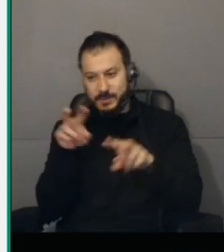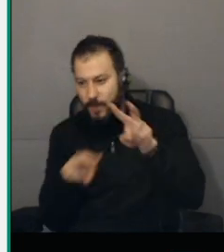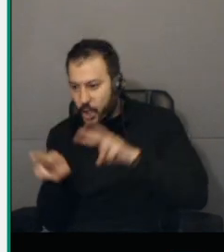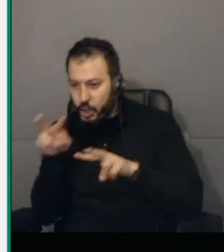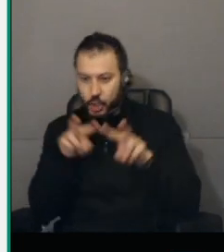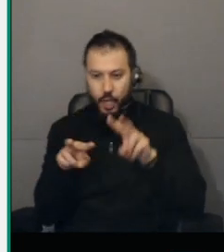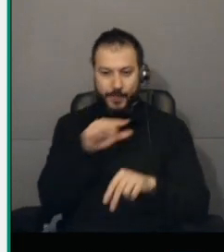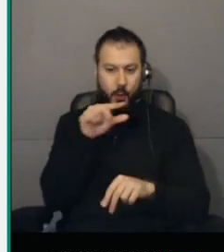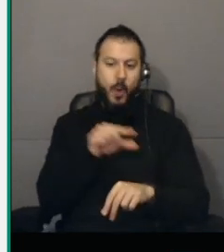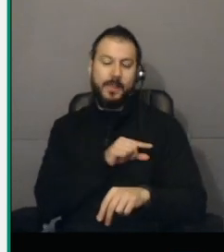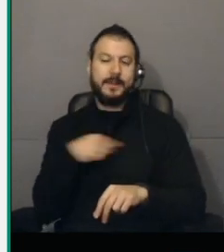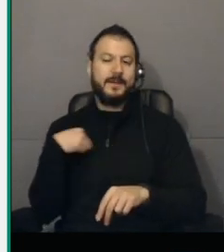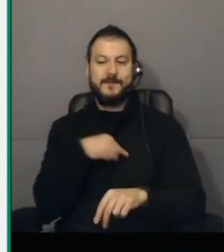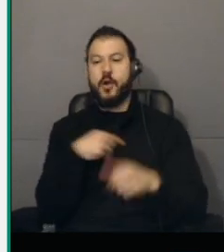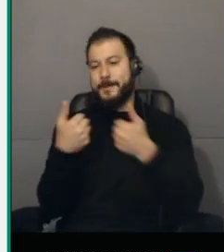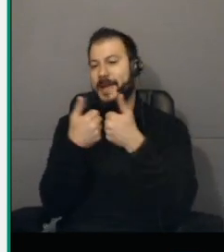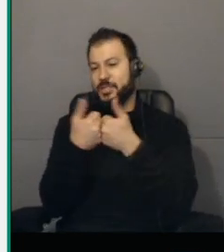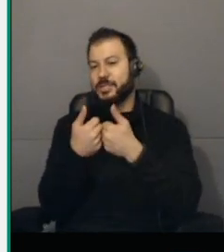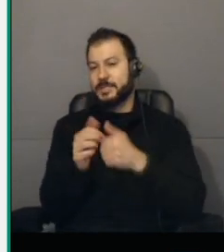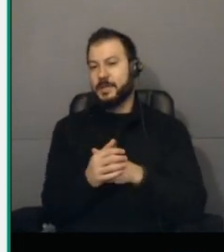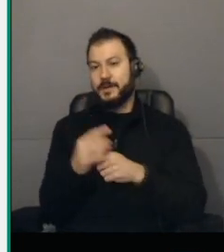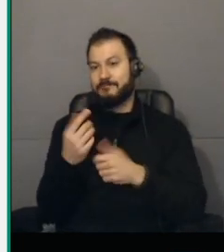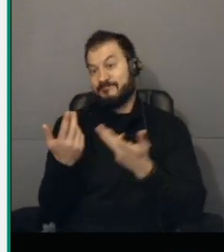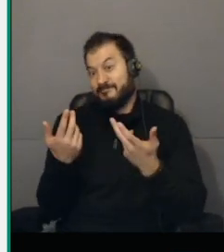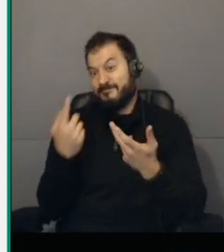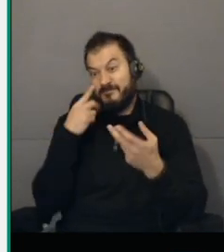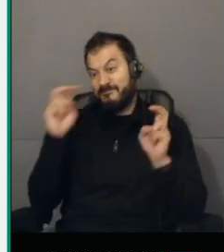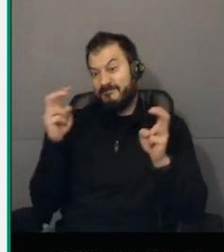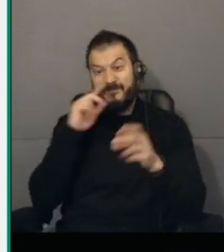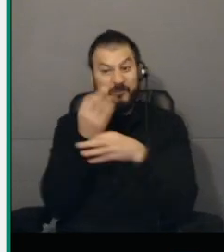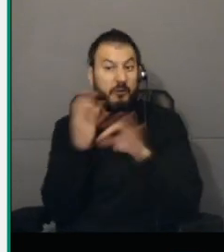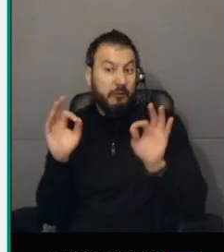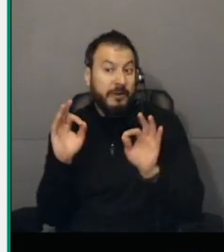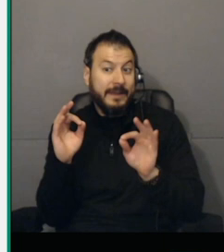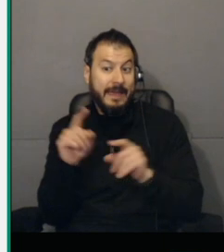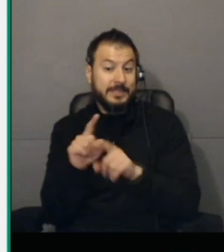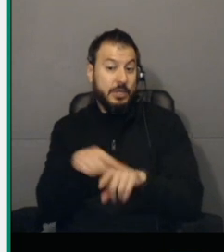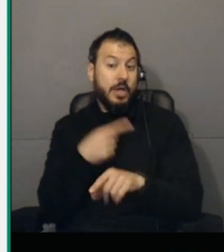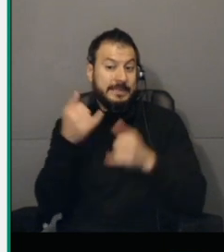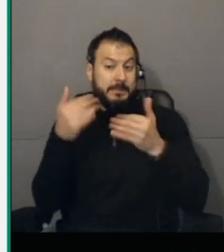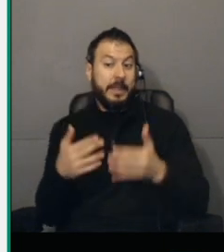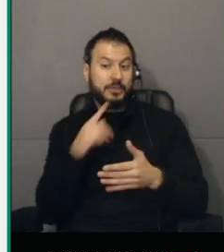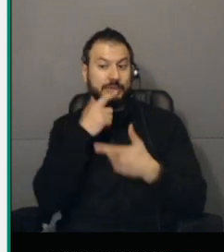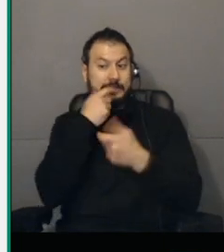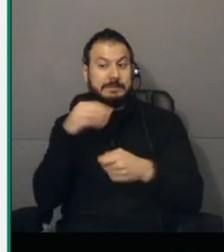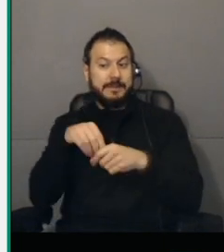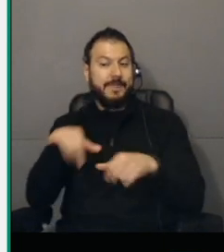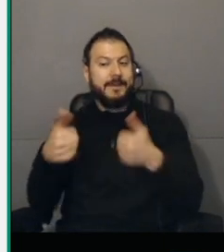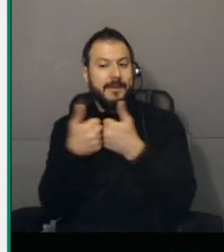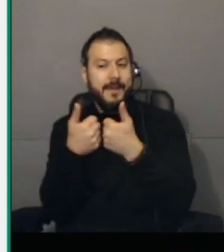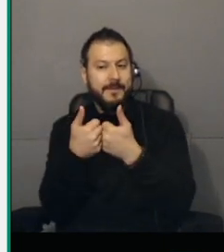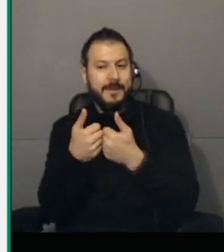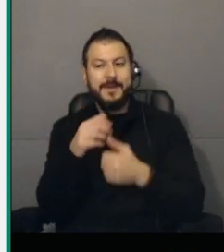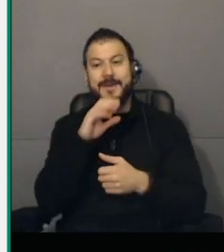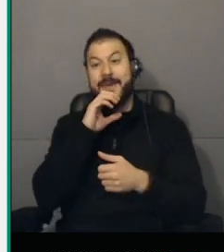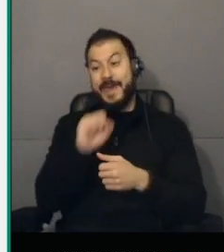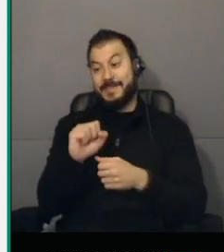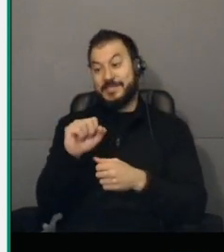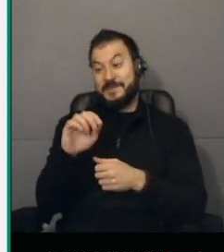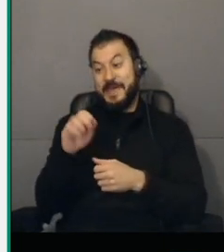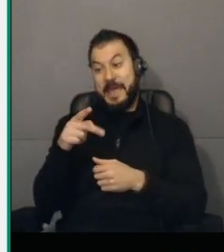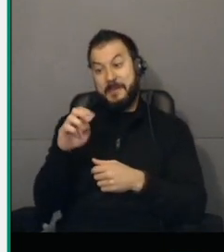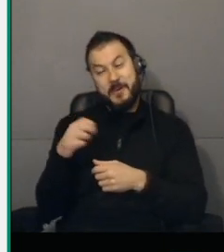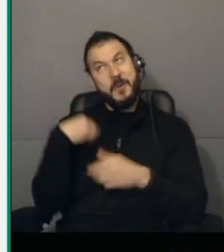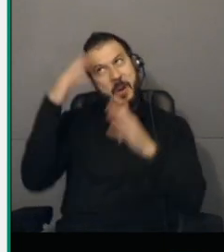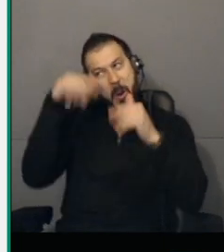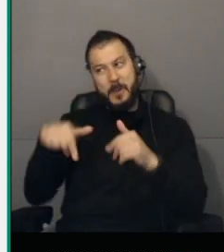and maintain the quality of our matches, effectively for free, as long as there are players interested in the game. And in the case of Age of Empires, we hope that's a